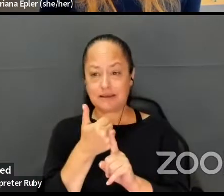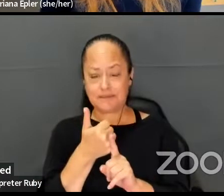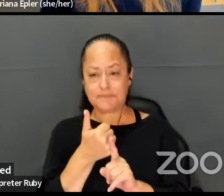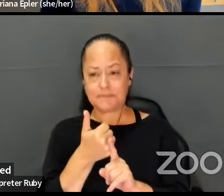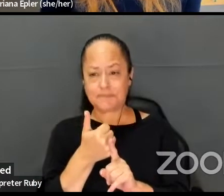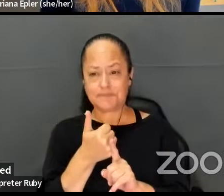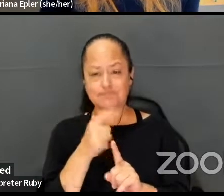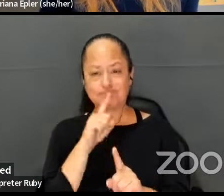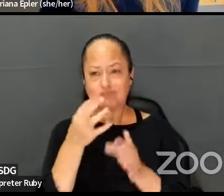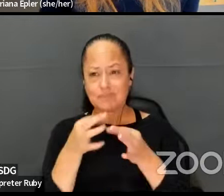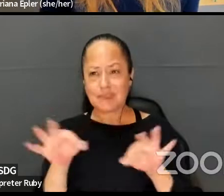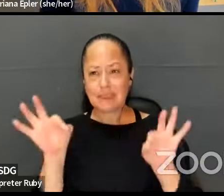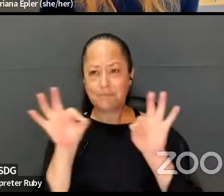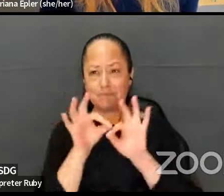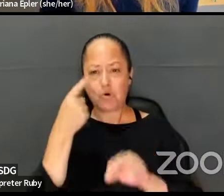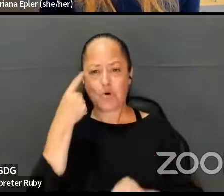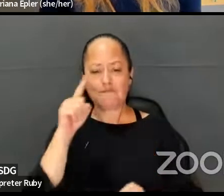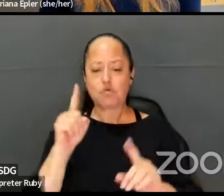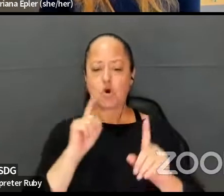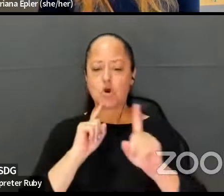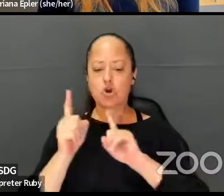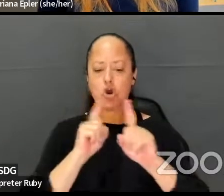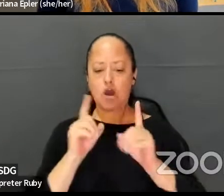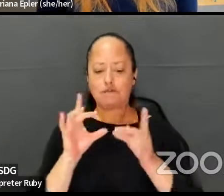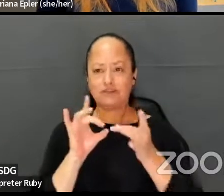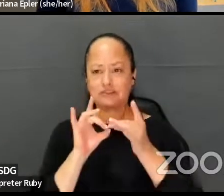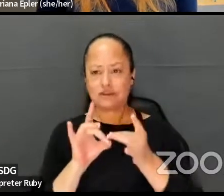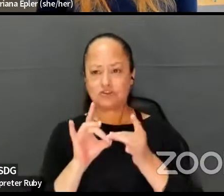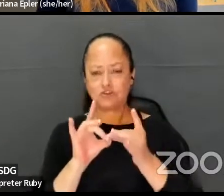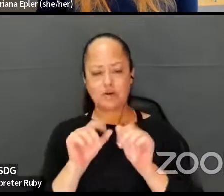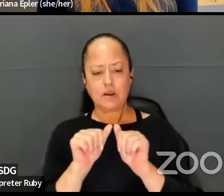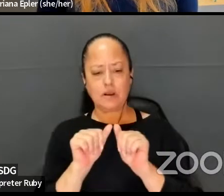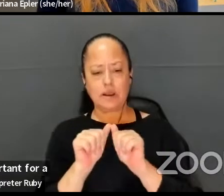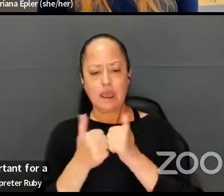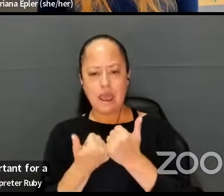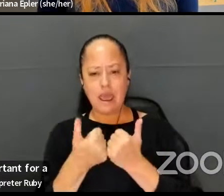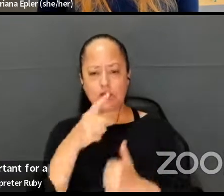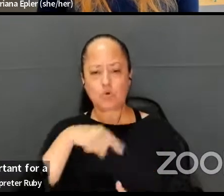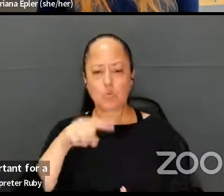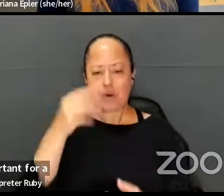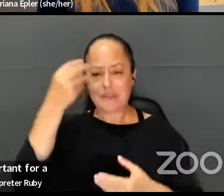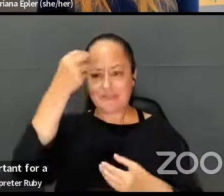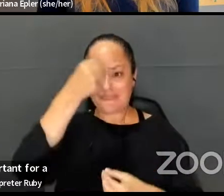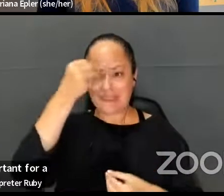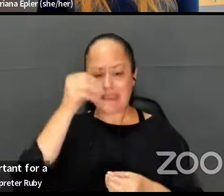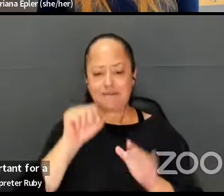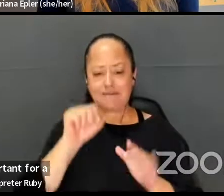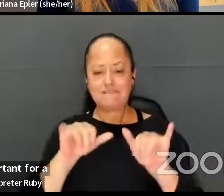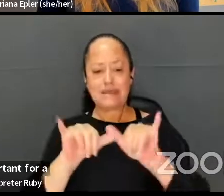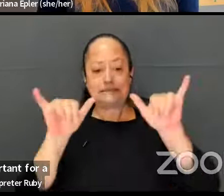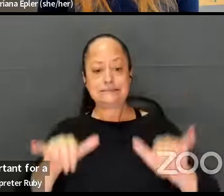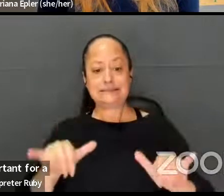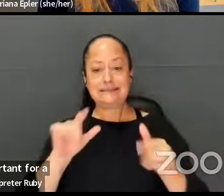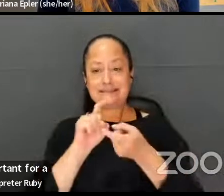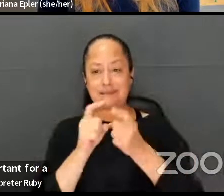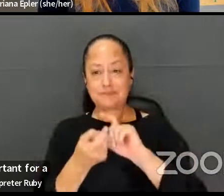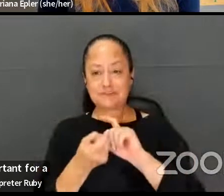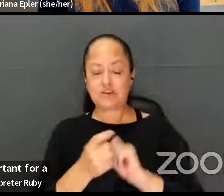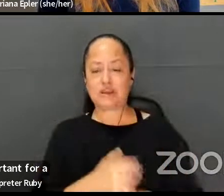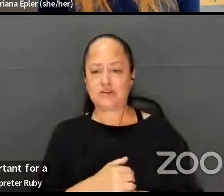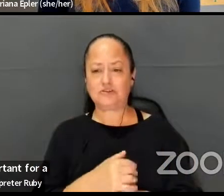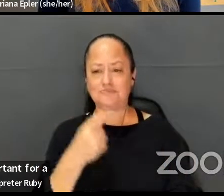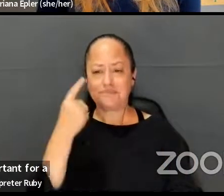particularly important for a conversation around how do we think about systems change, right? I